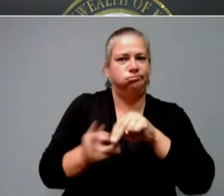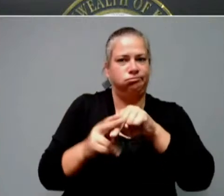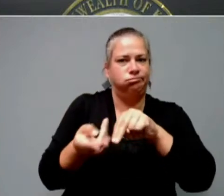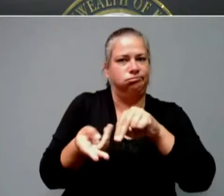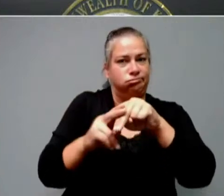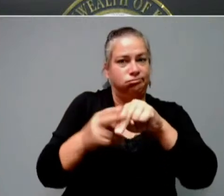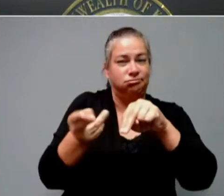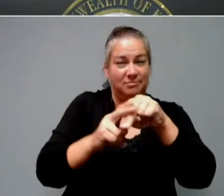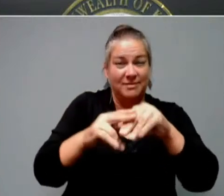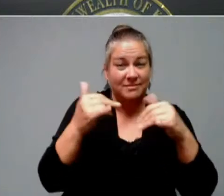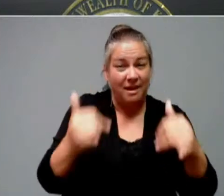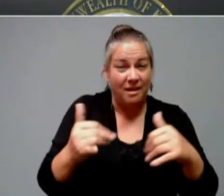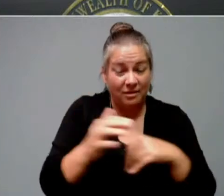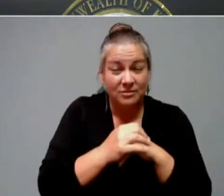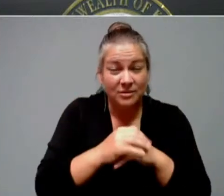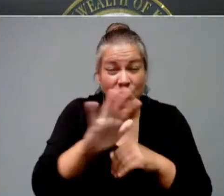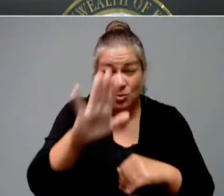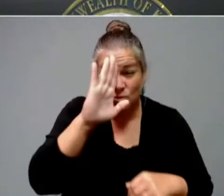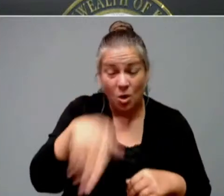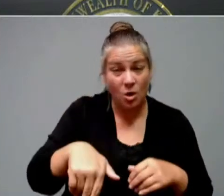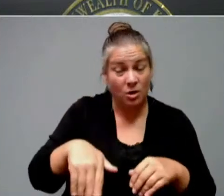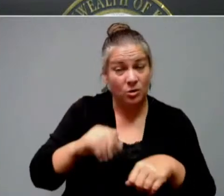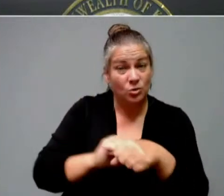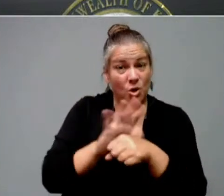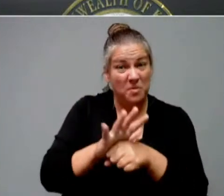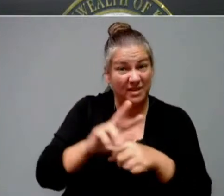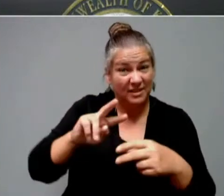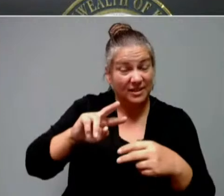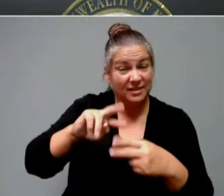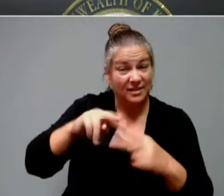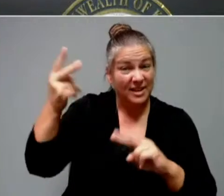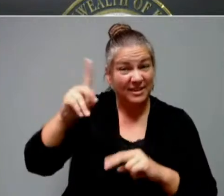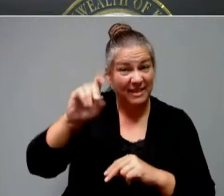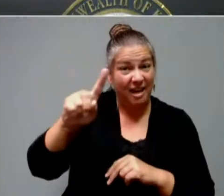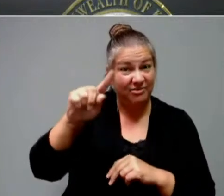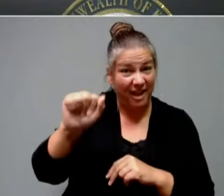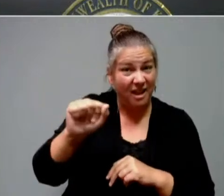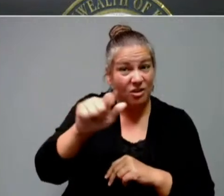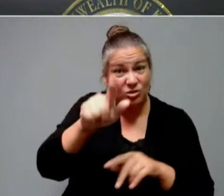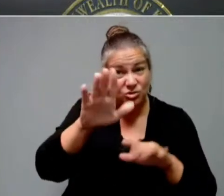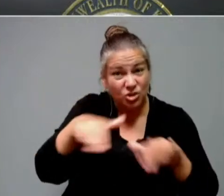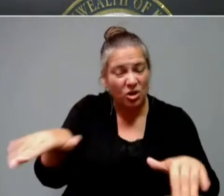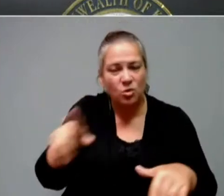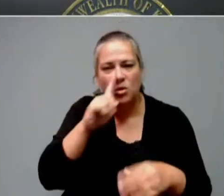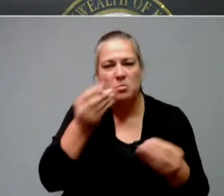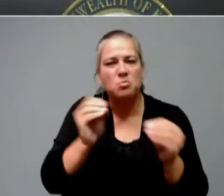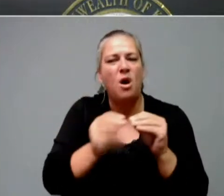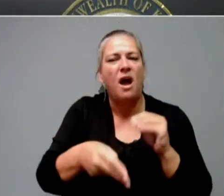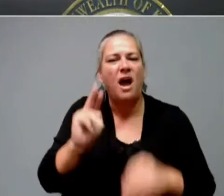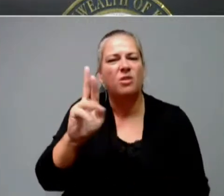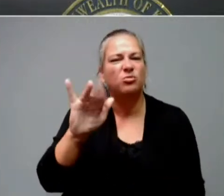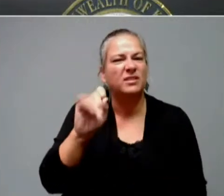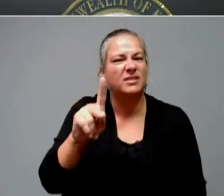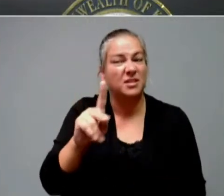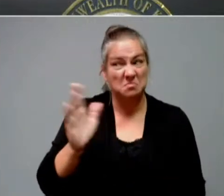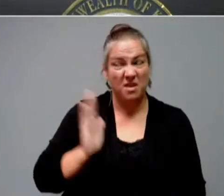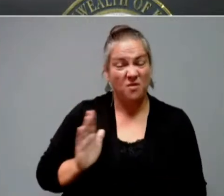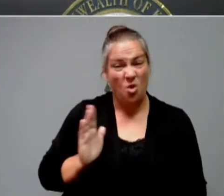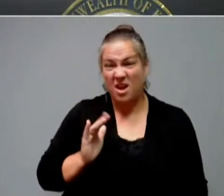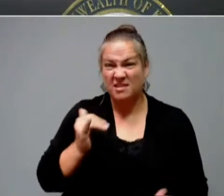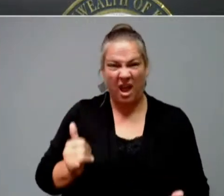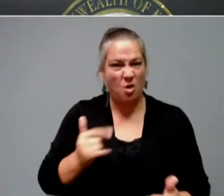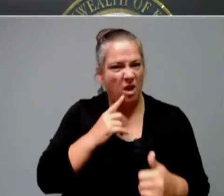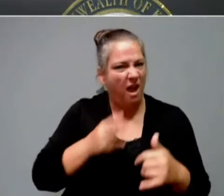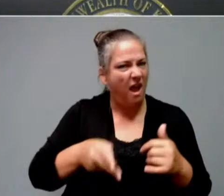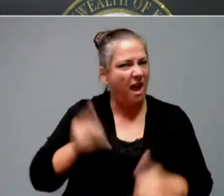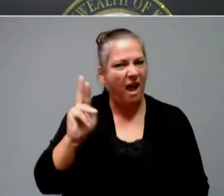what that means is with the Delta variant, your kids are at a greater risk than they have been. And we continue to